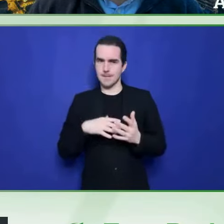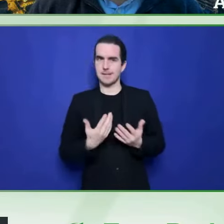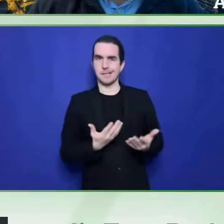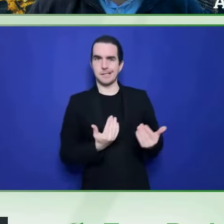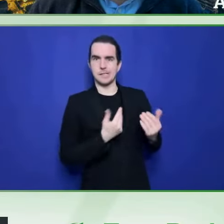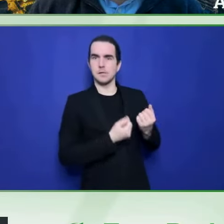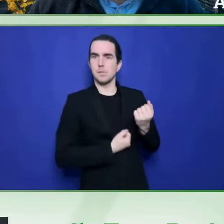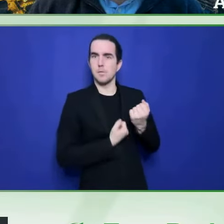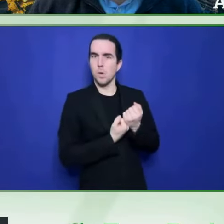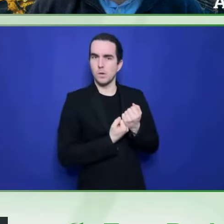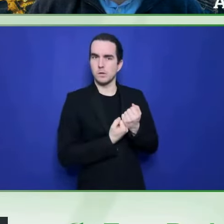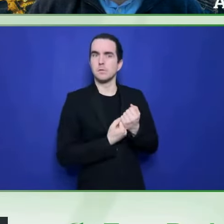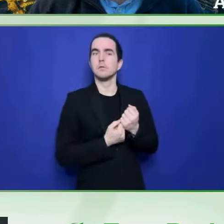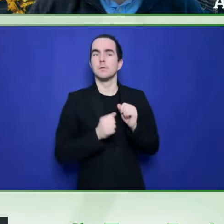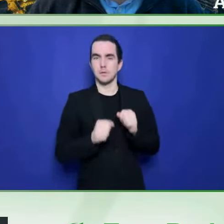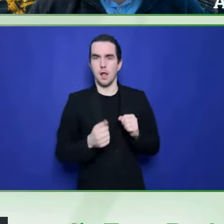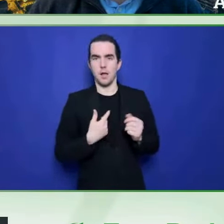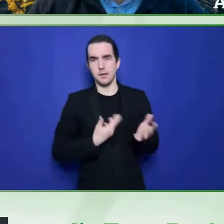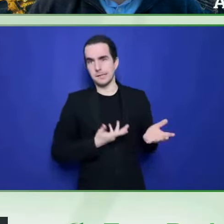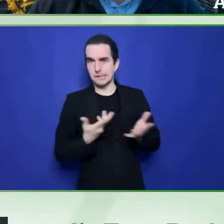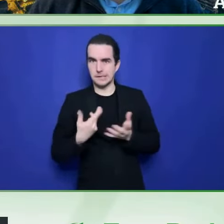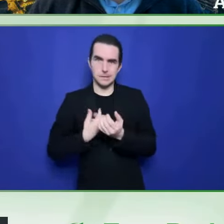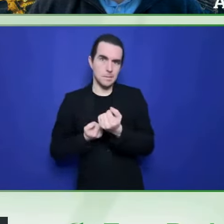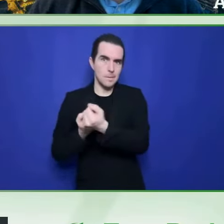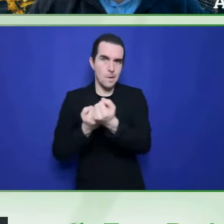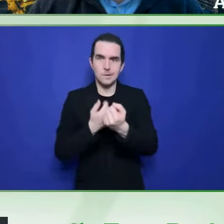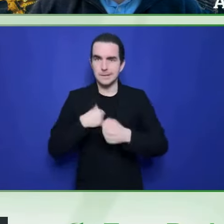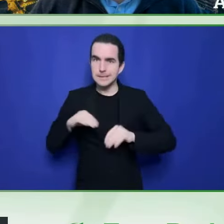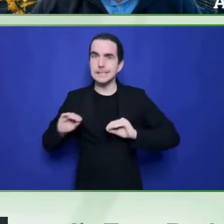data, a lot has been done already.